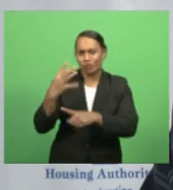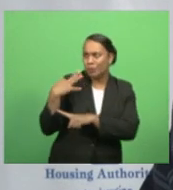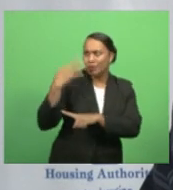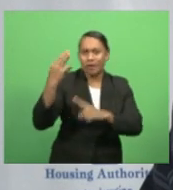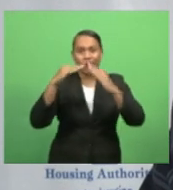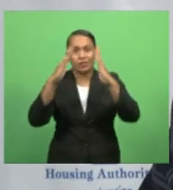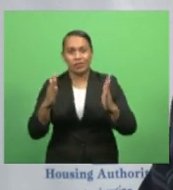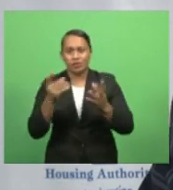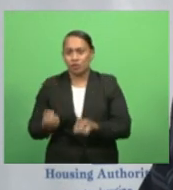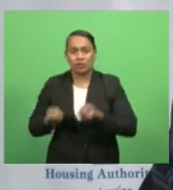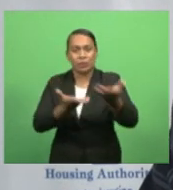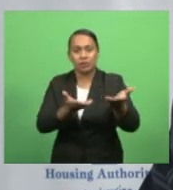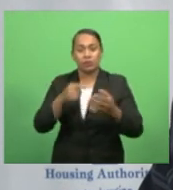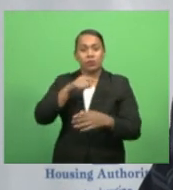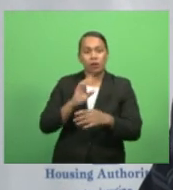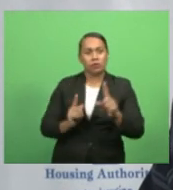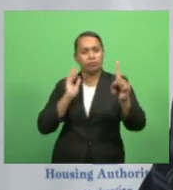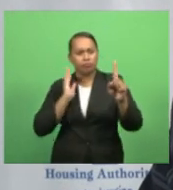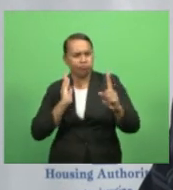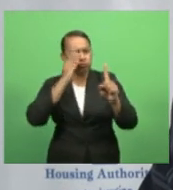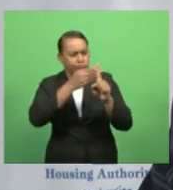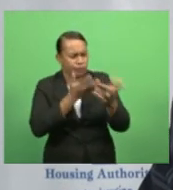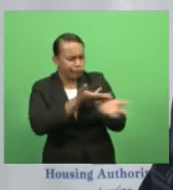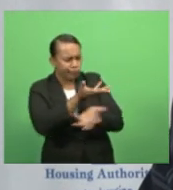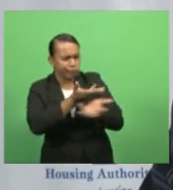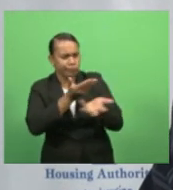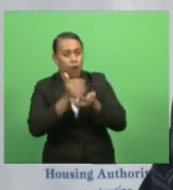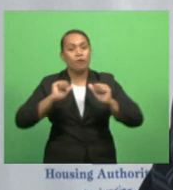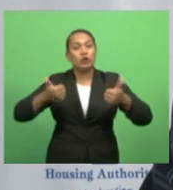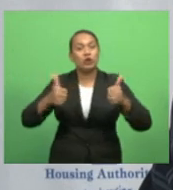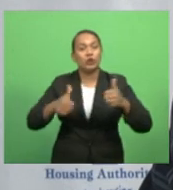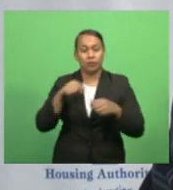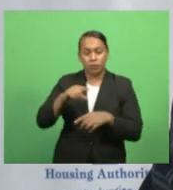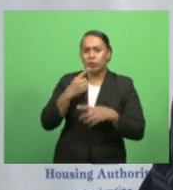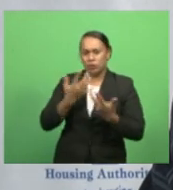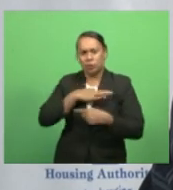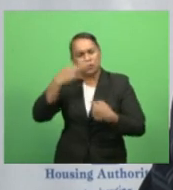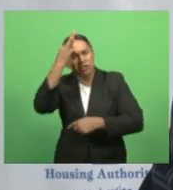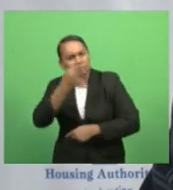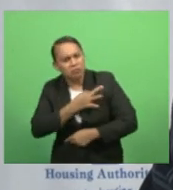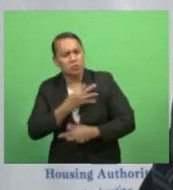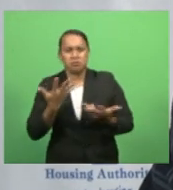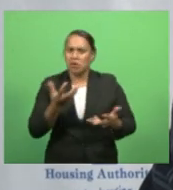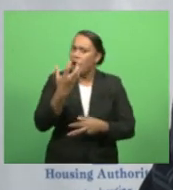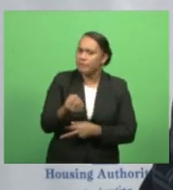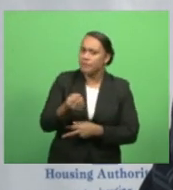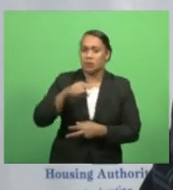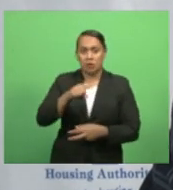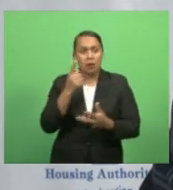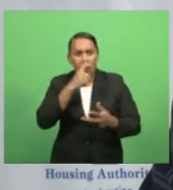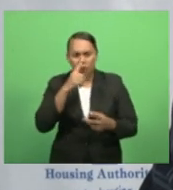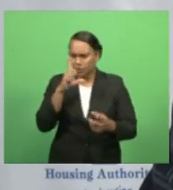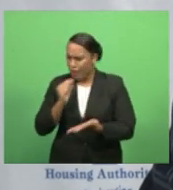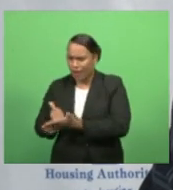professional in approach, and we believe that they have got a number of clients that we can assist Housing Authority